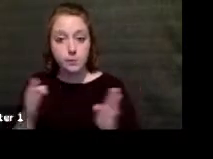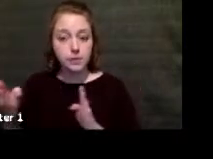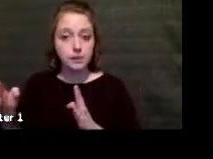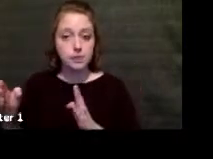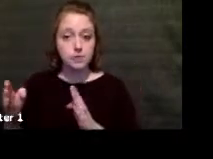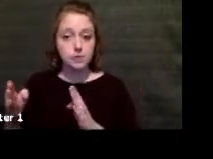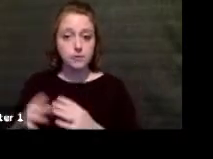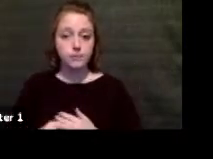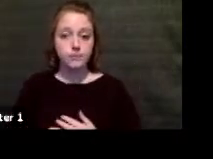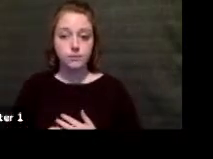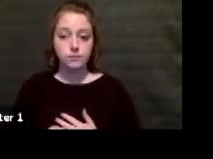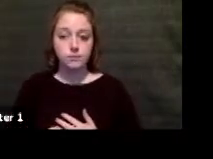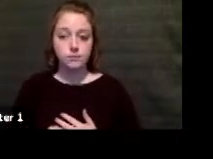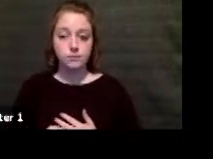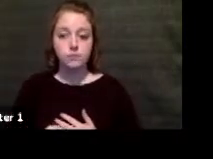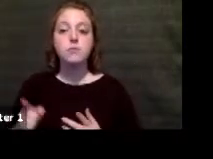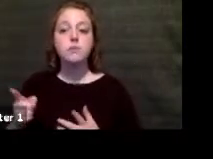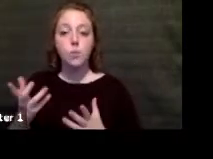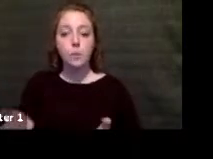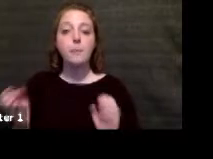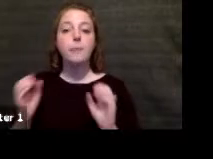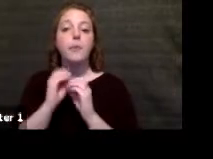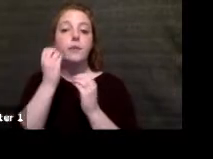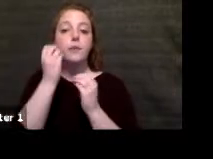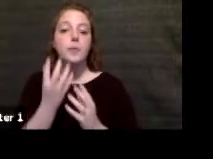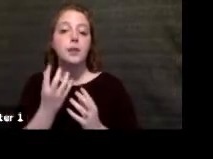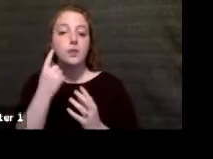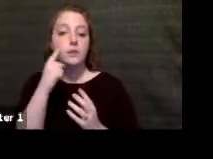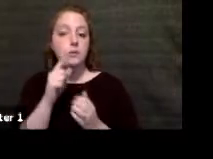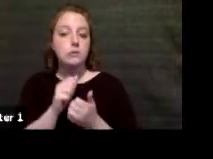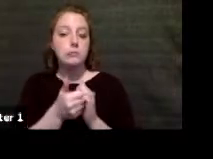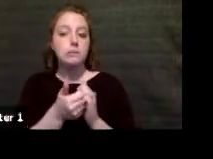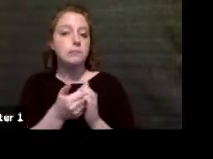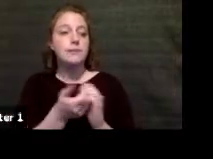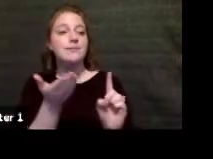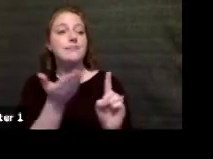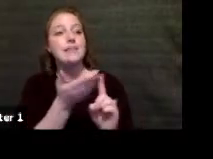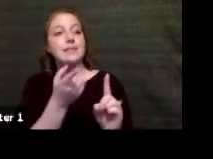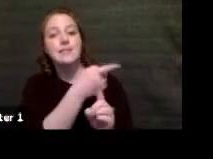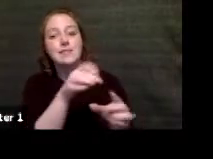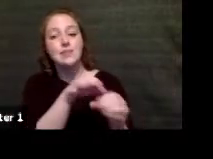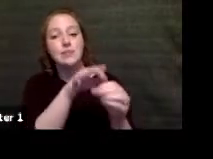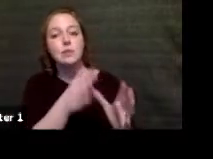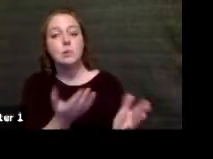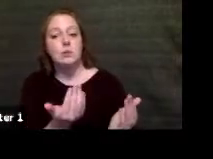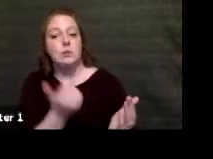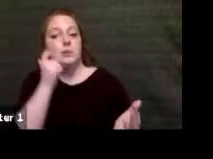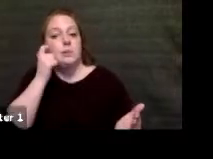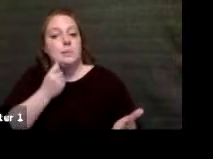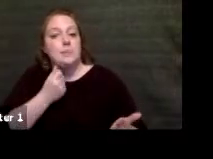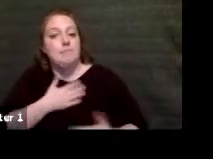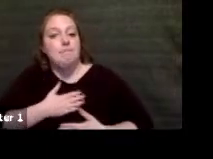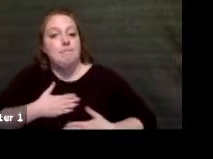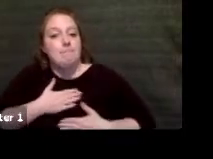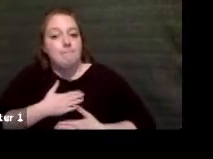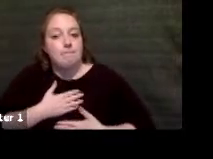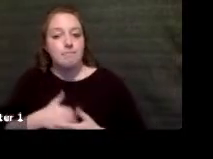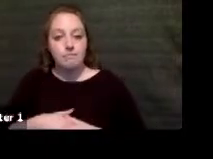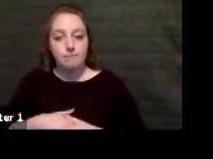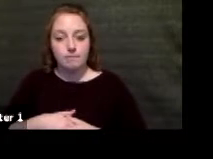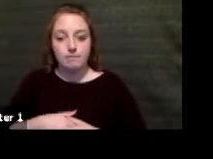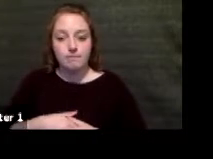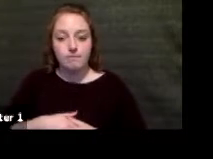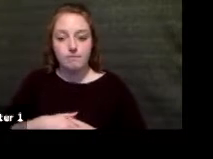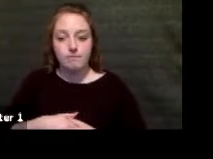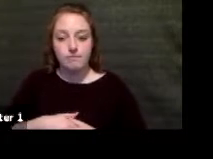I do want some more information on how we convince. Uh, I, I think, uh, convince and I'll keep